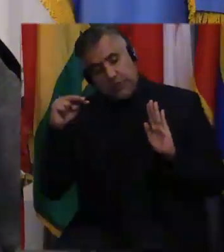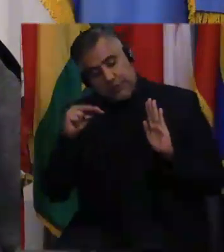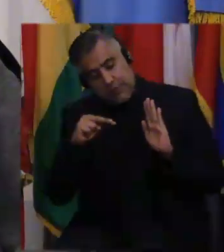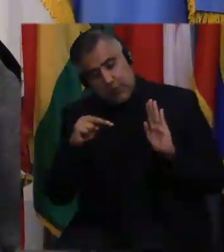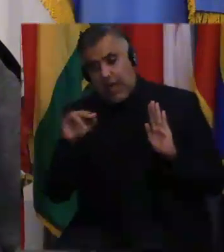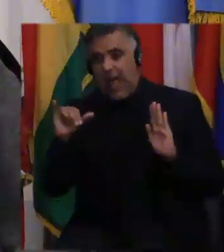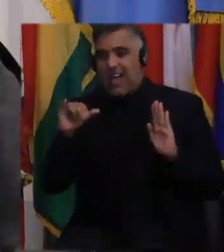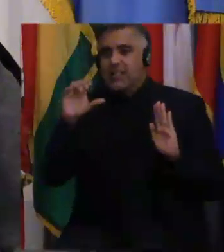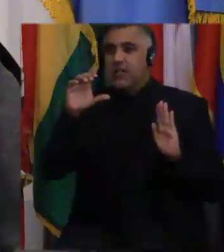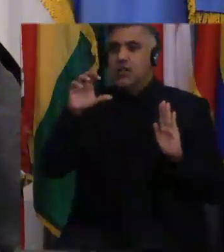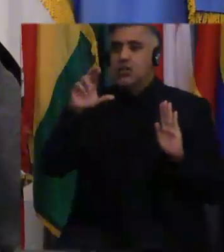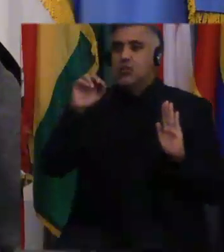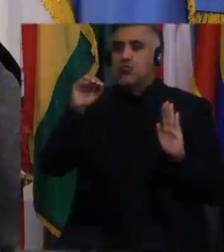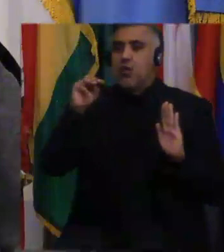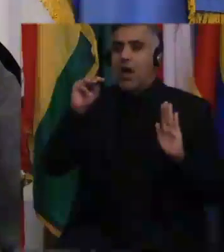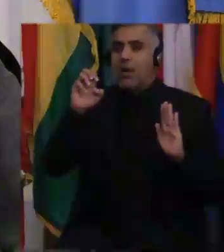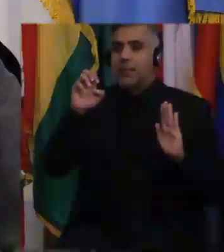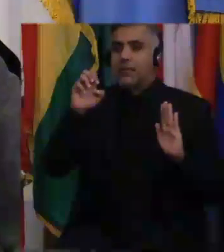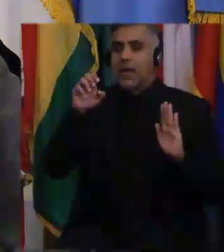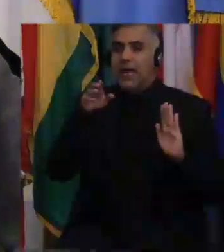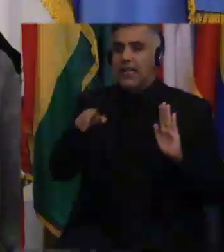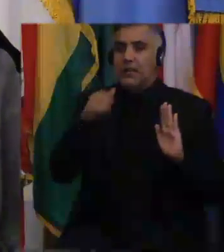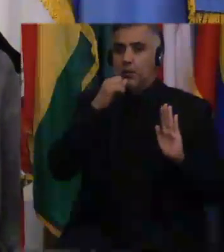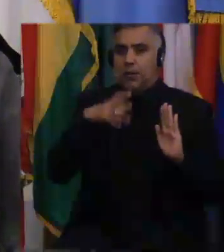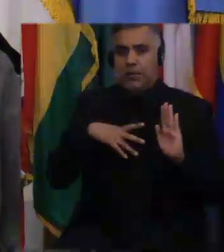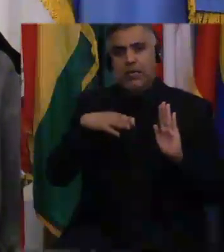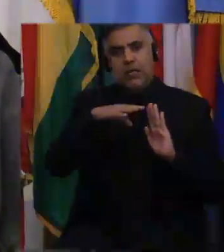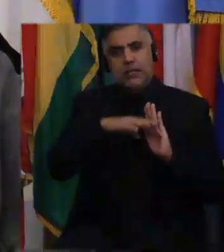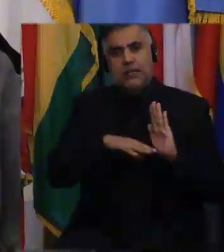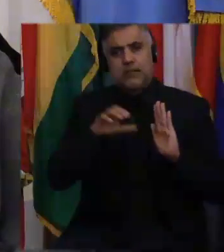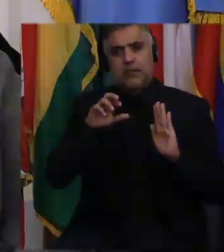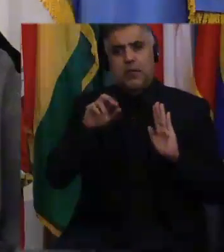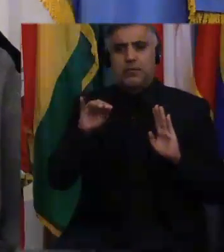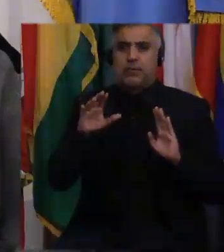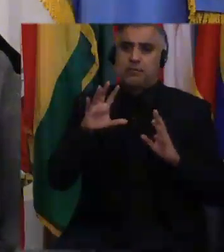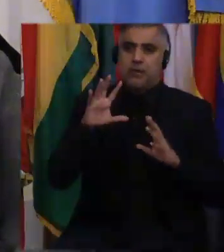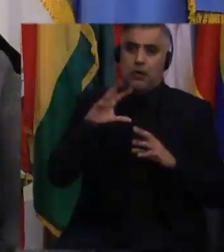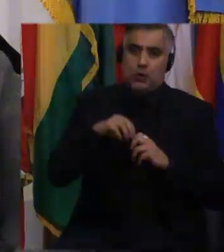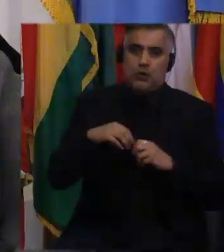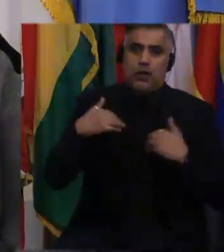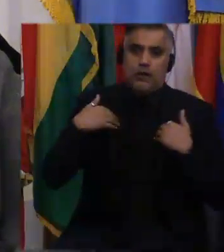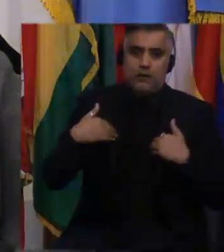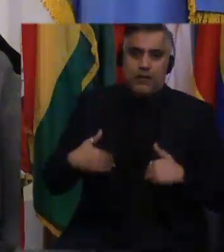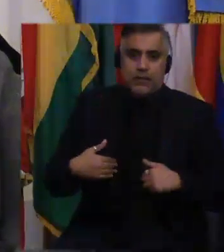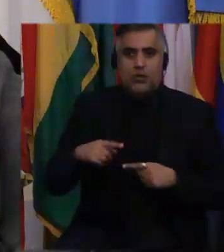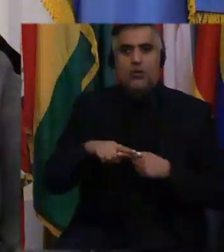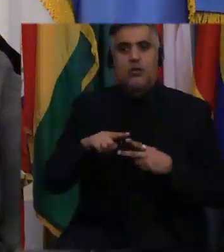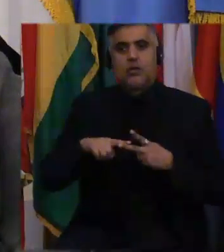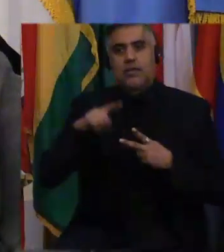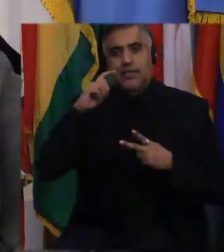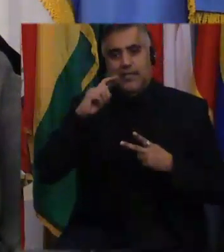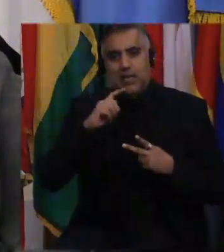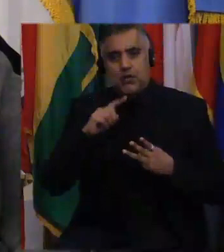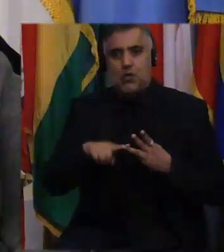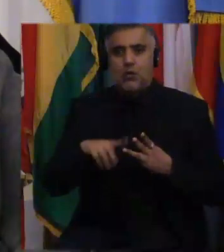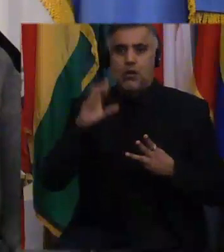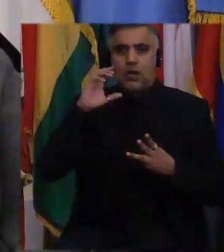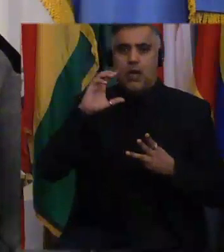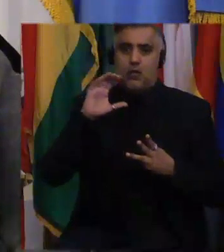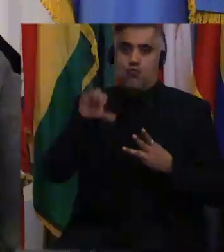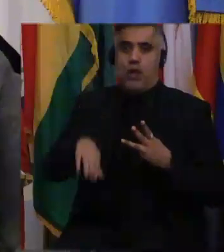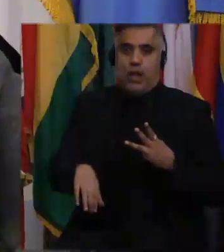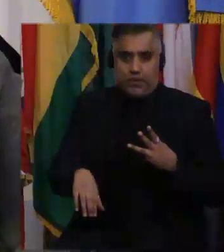crimes and as violence against women. They range from physical violence to sexual violence and rape, of